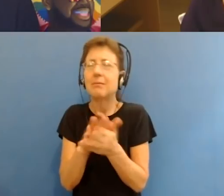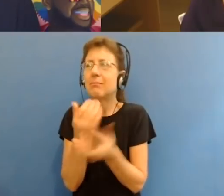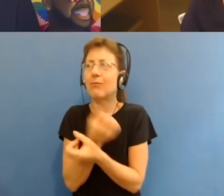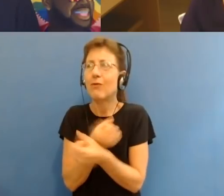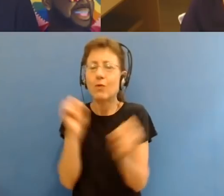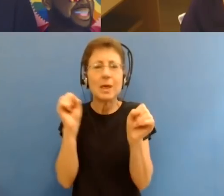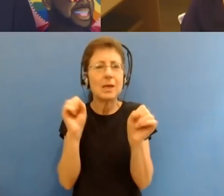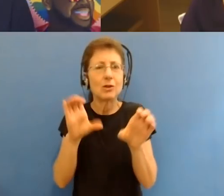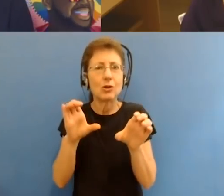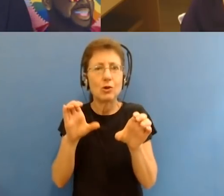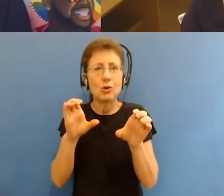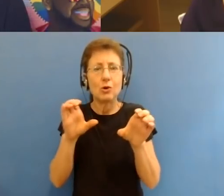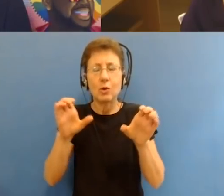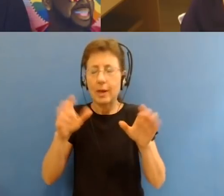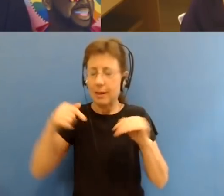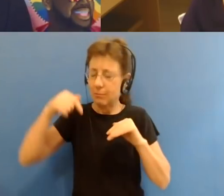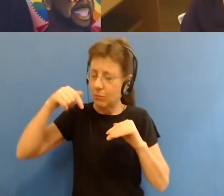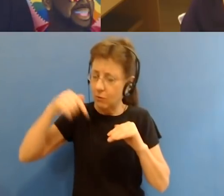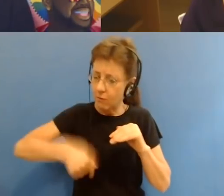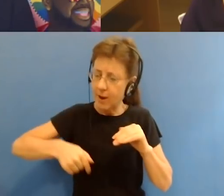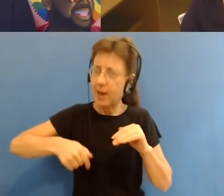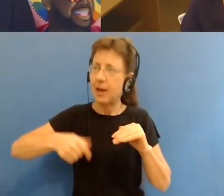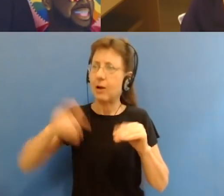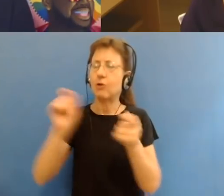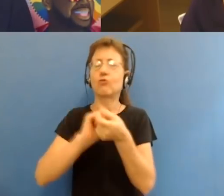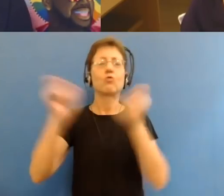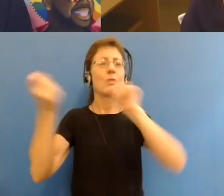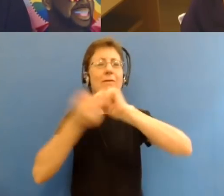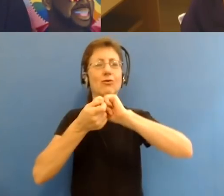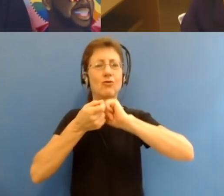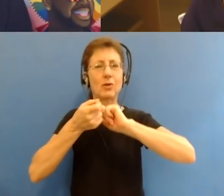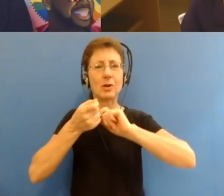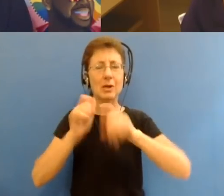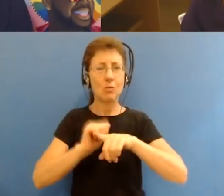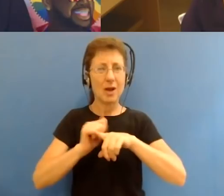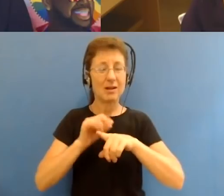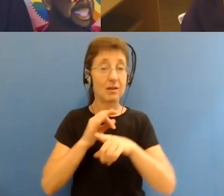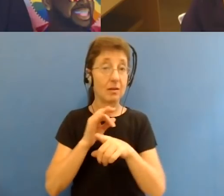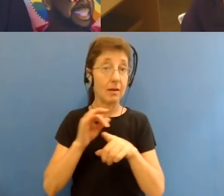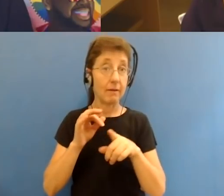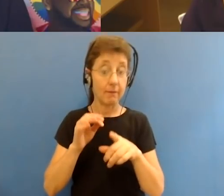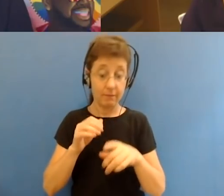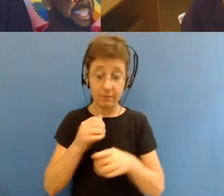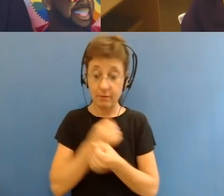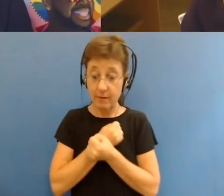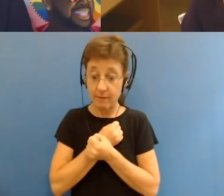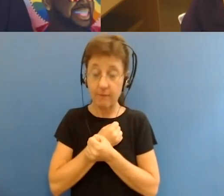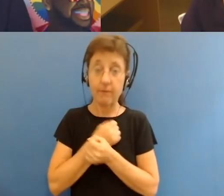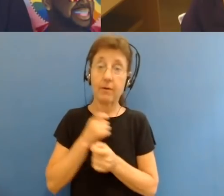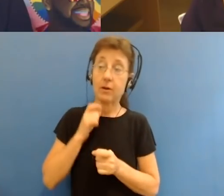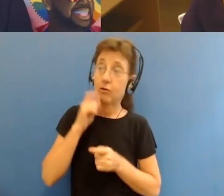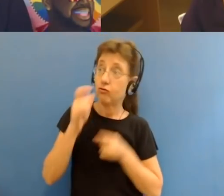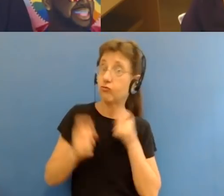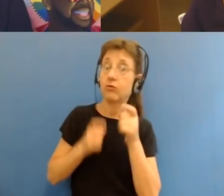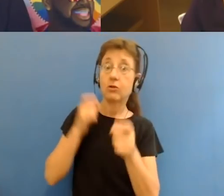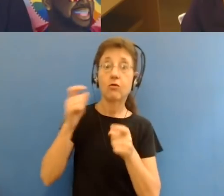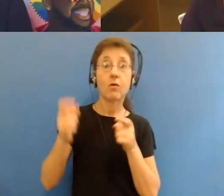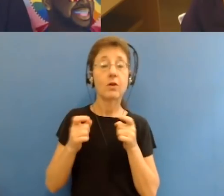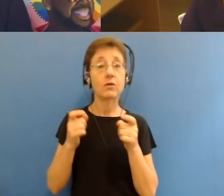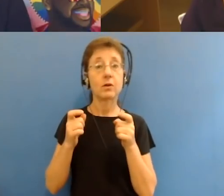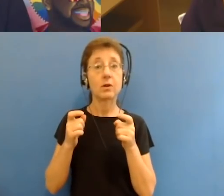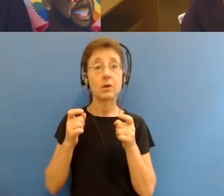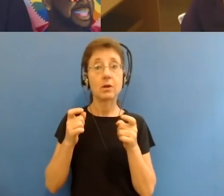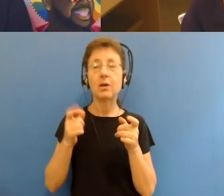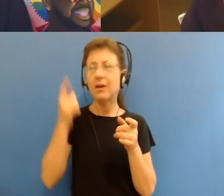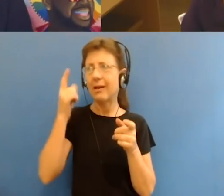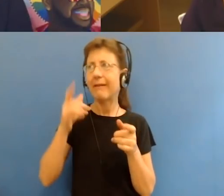revolutionary practice of compassion, love, generosity, that all beings find a